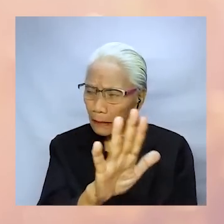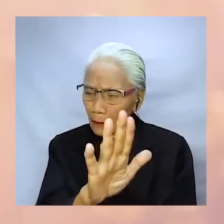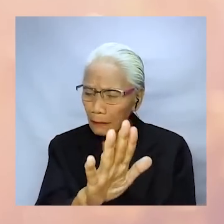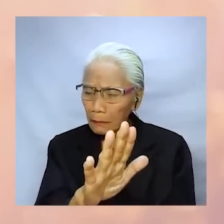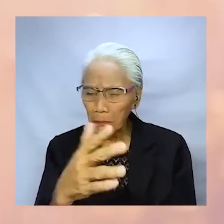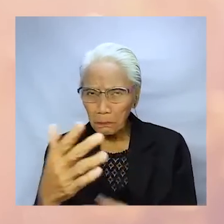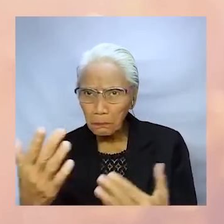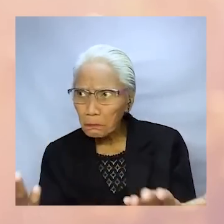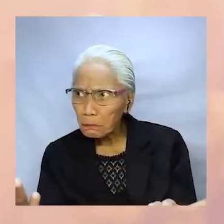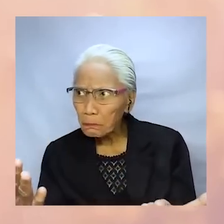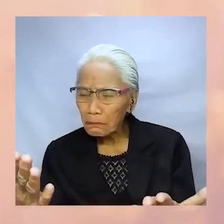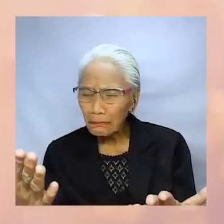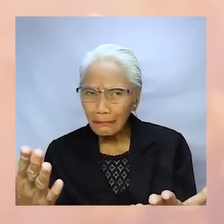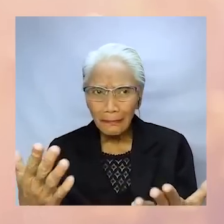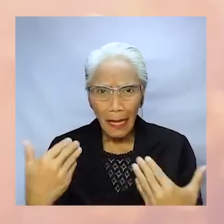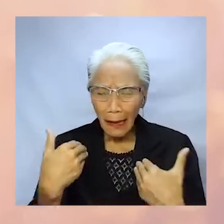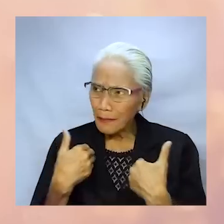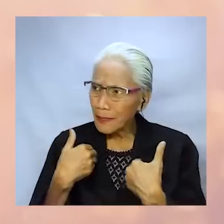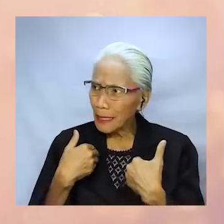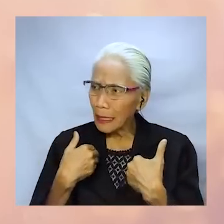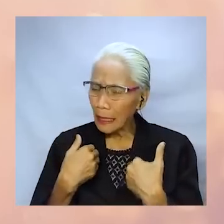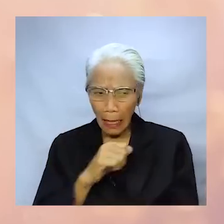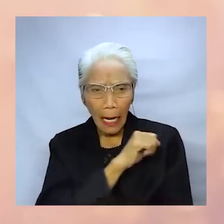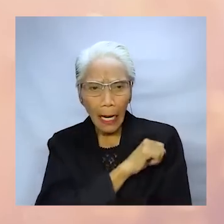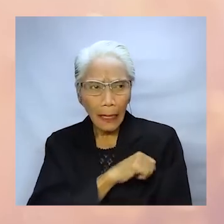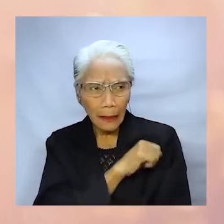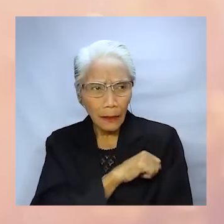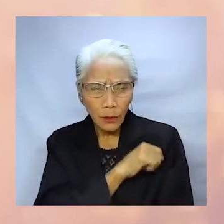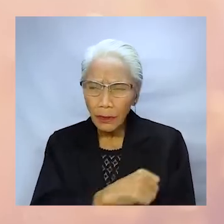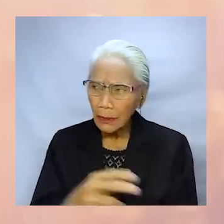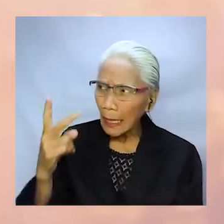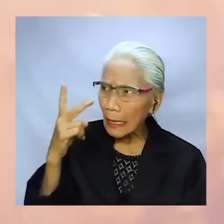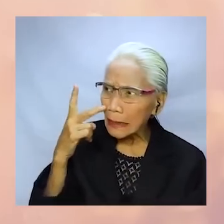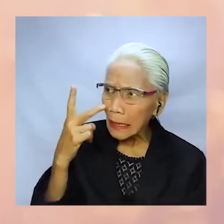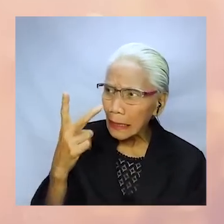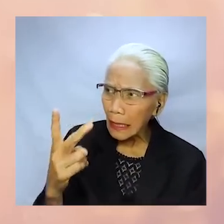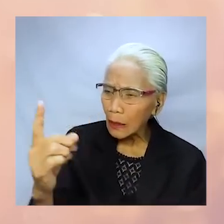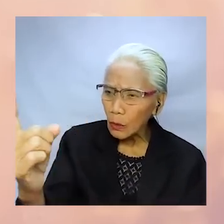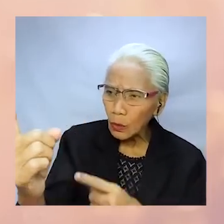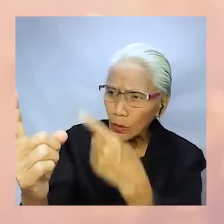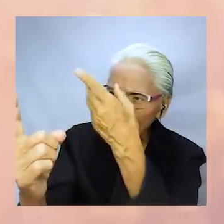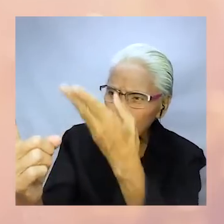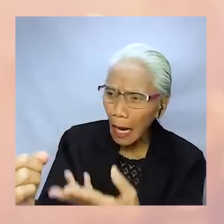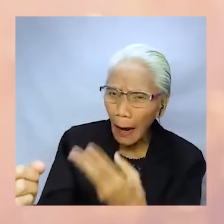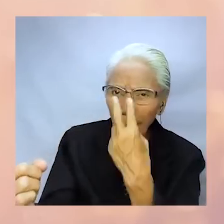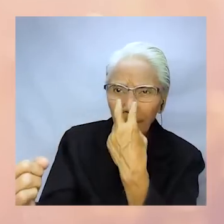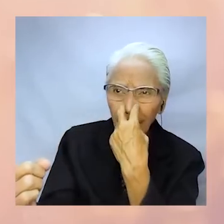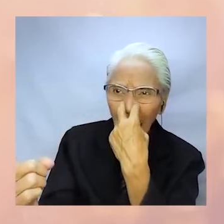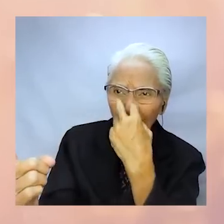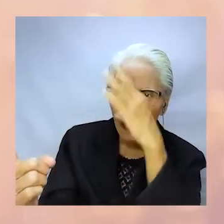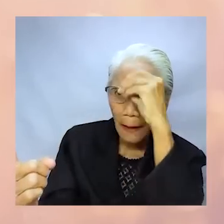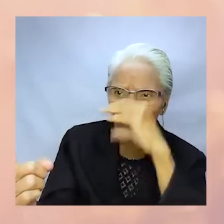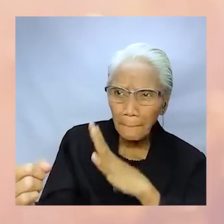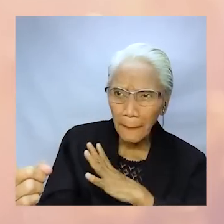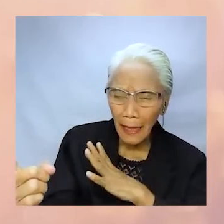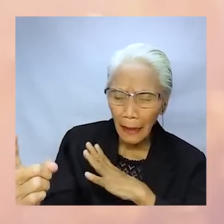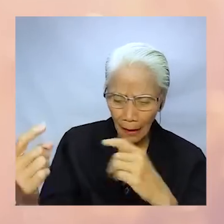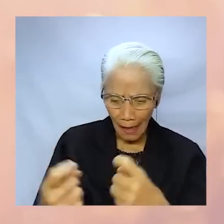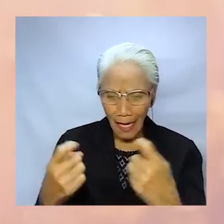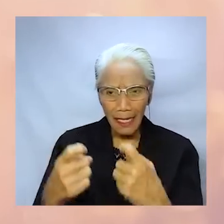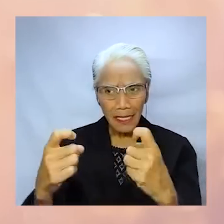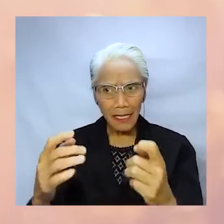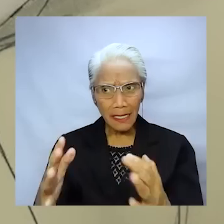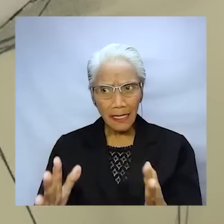this attitude. They saw in the blind man a sinner and a person of a